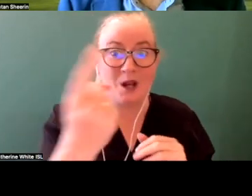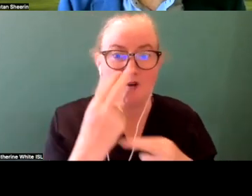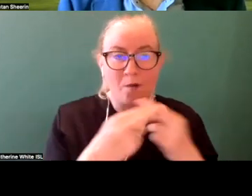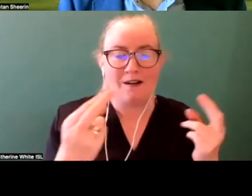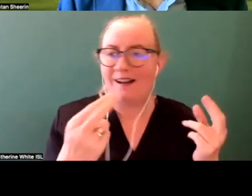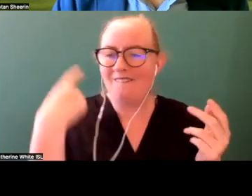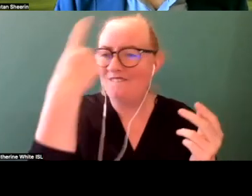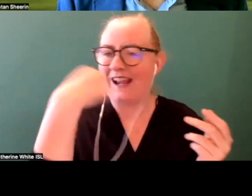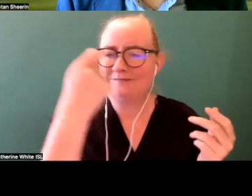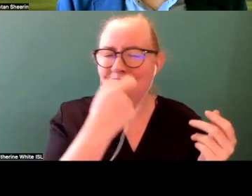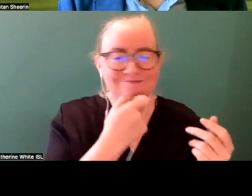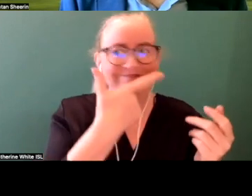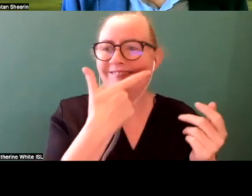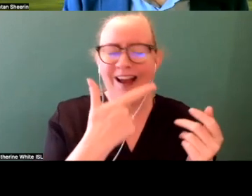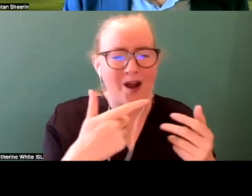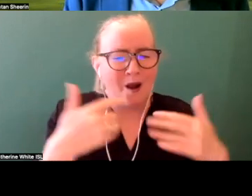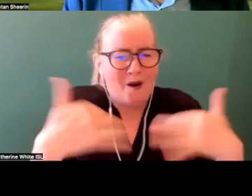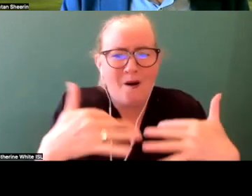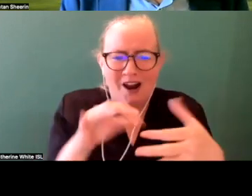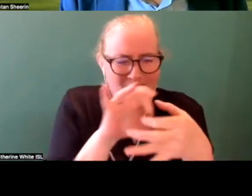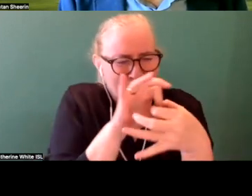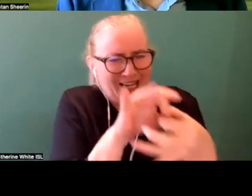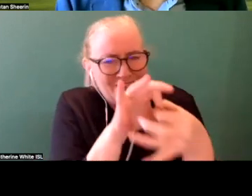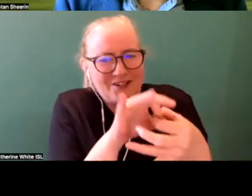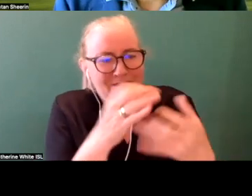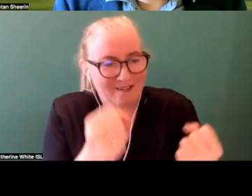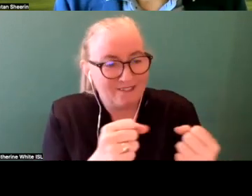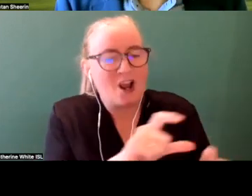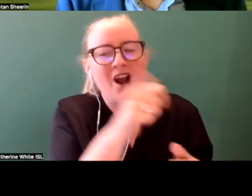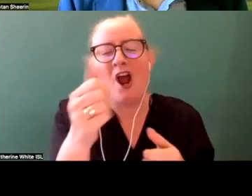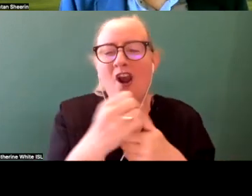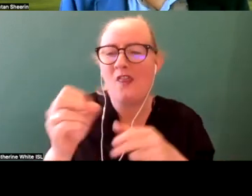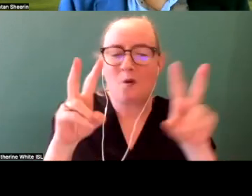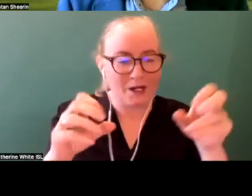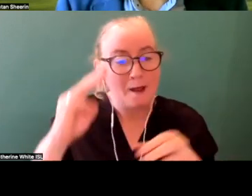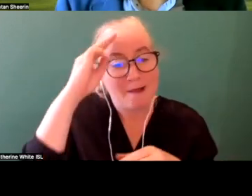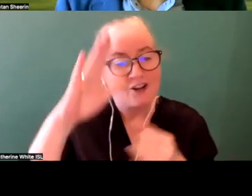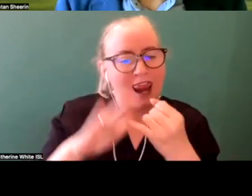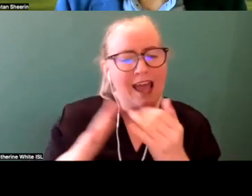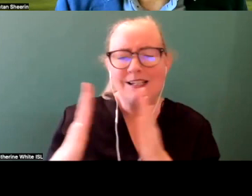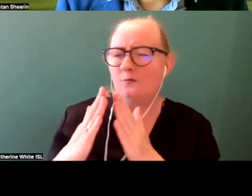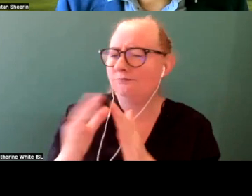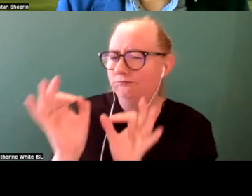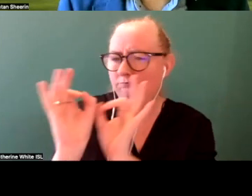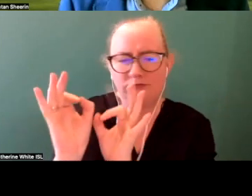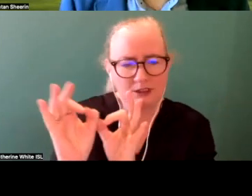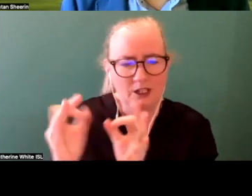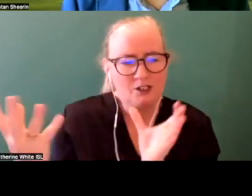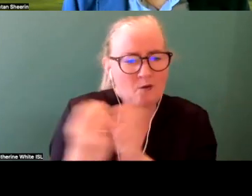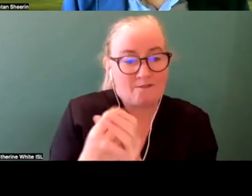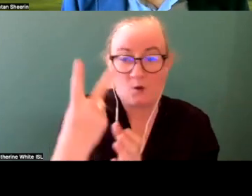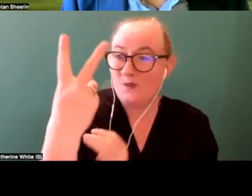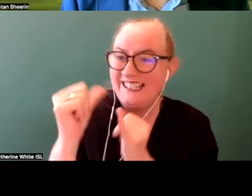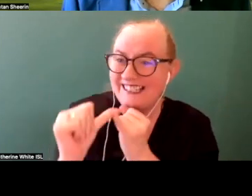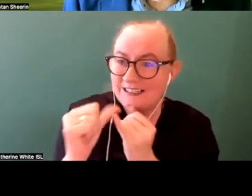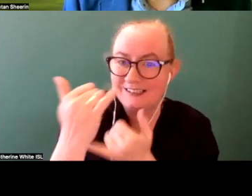would just light up. They had an amazing relationship. Another quote, his manager in the last house was amazing. Oh, they'd been together for 26